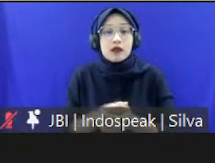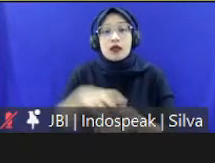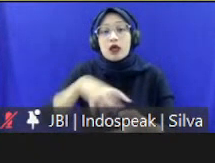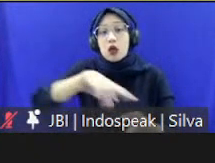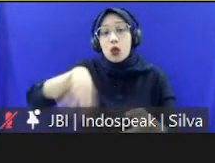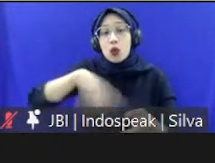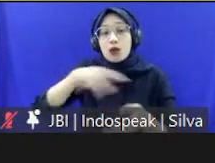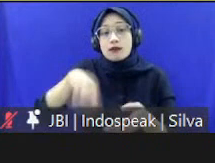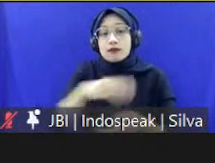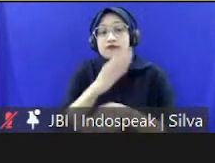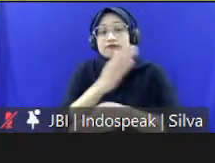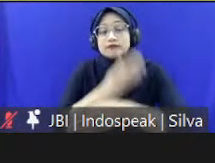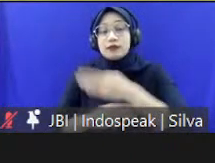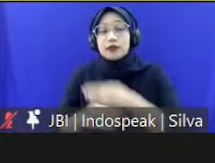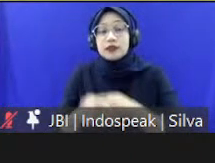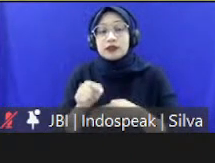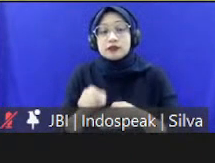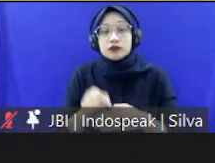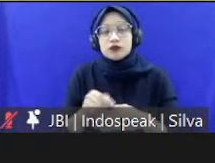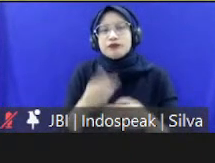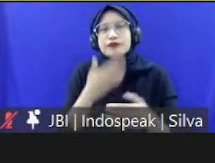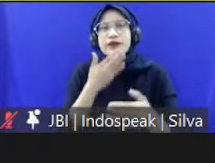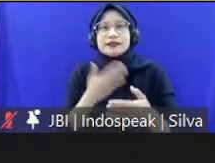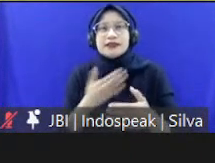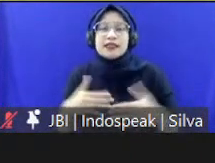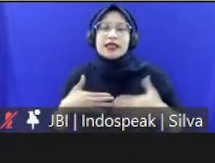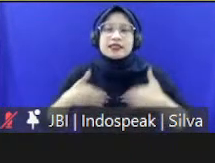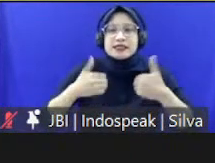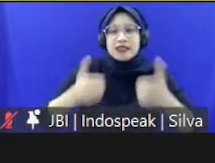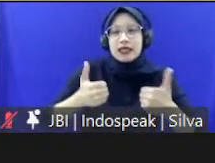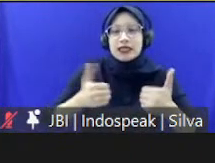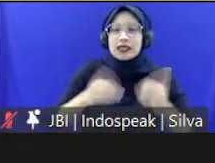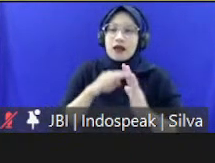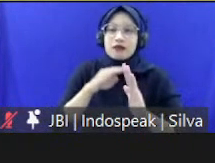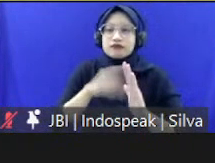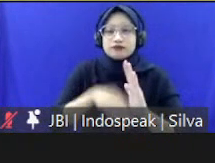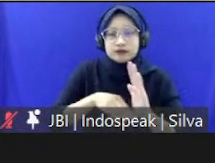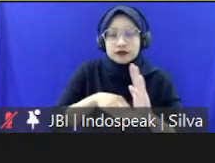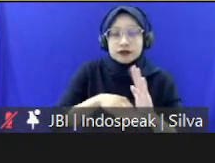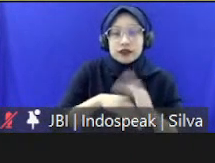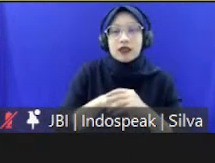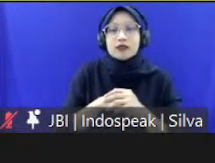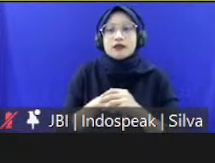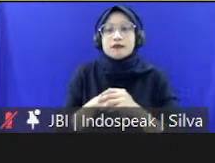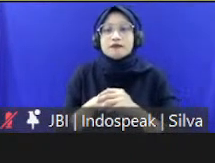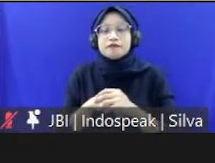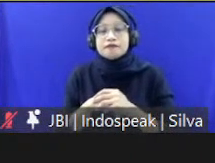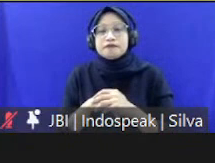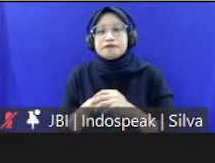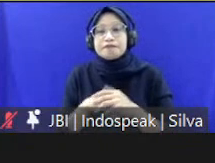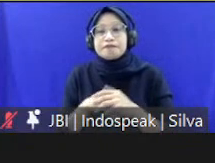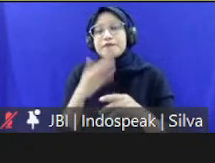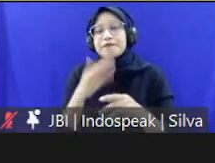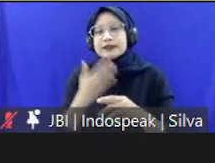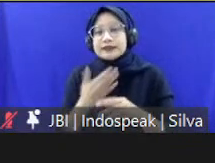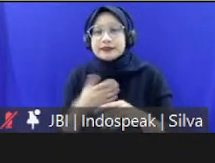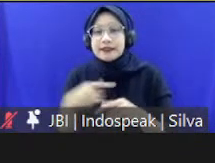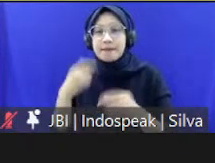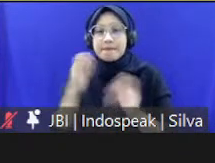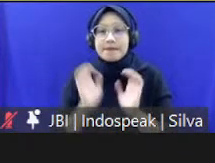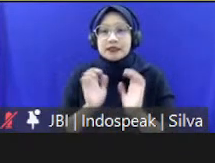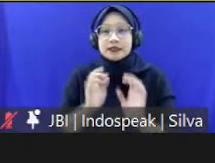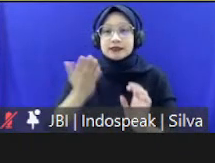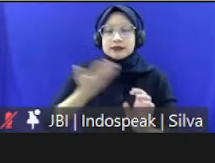disability also have less wealth. They are more likely to be food insecure, and they are more likely to receive a social